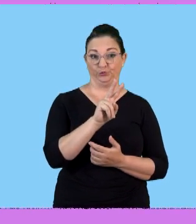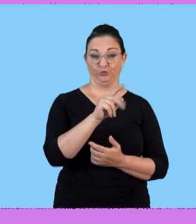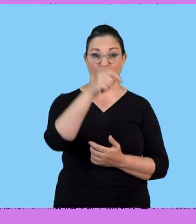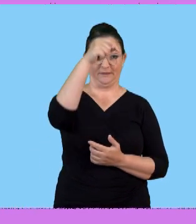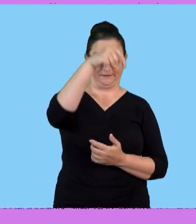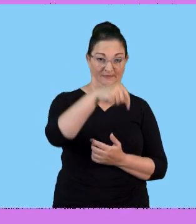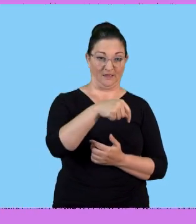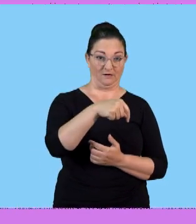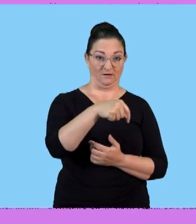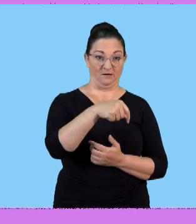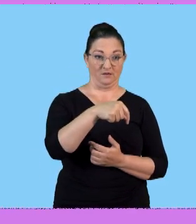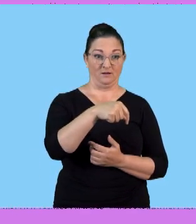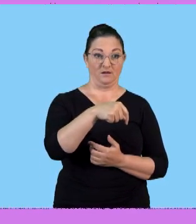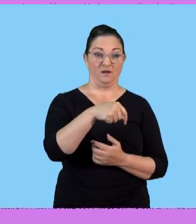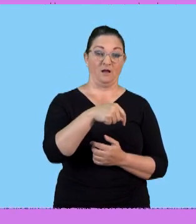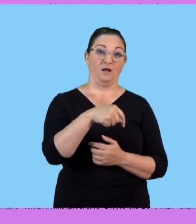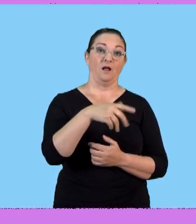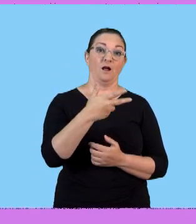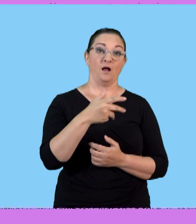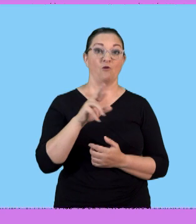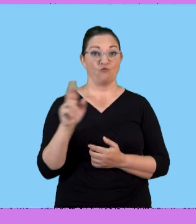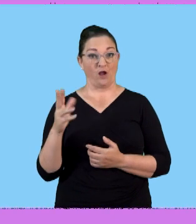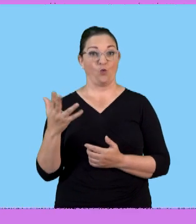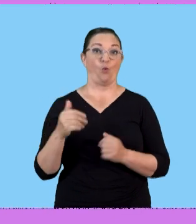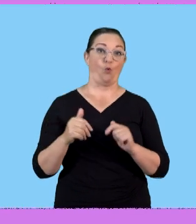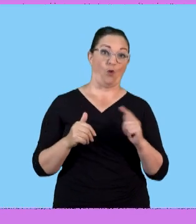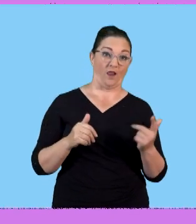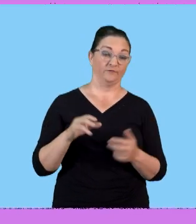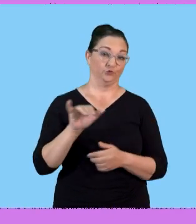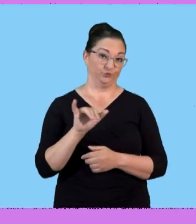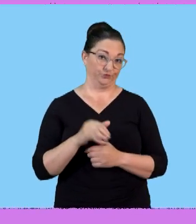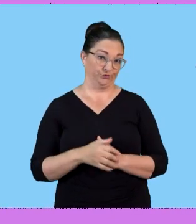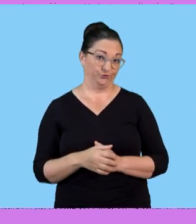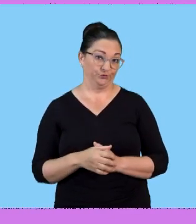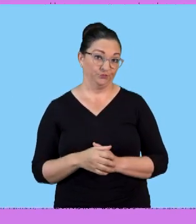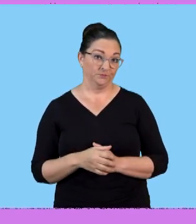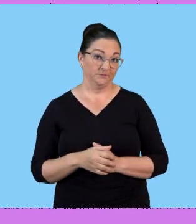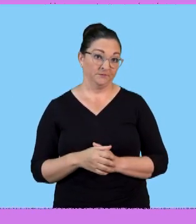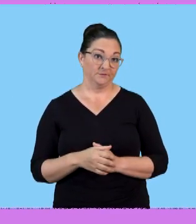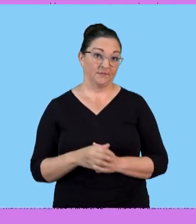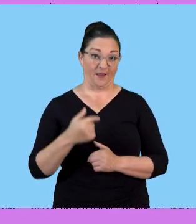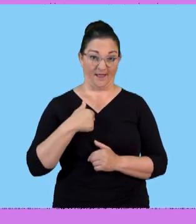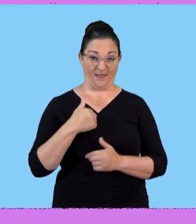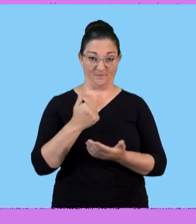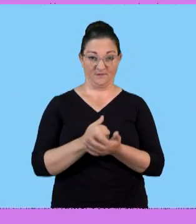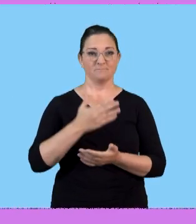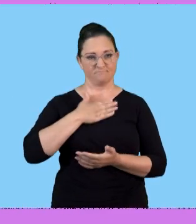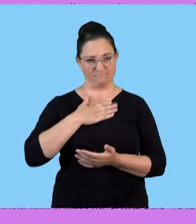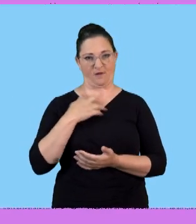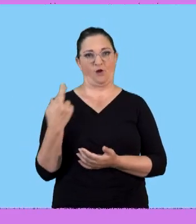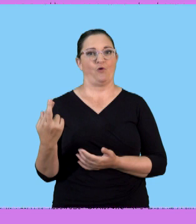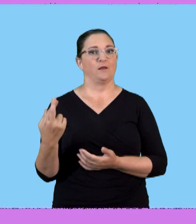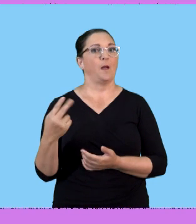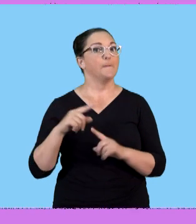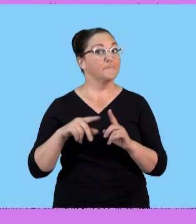will Coffee Bay be on his right-hand side or on his left-hand side? Okay, so as I'm sitting, it's my right-hand side,